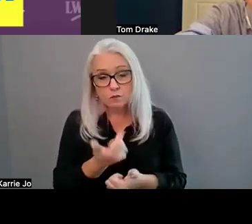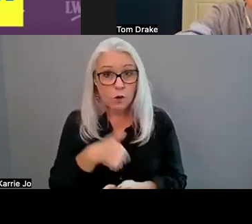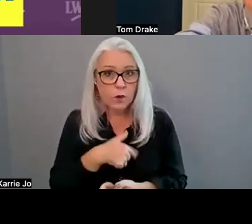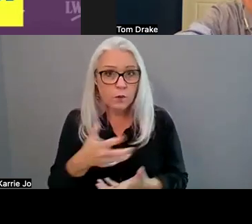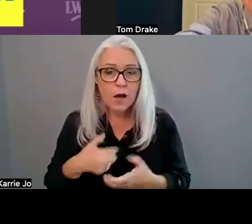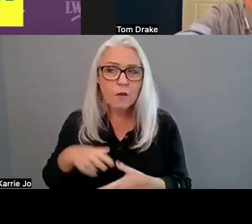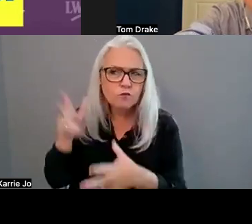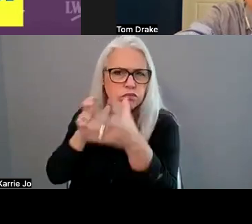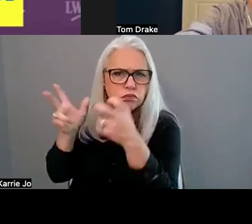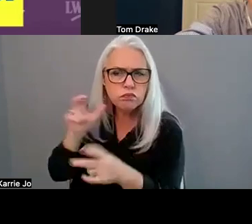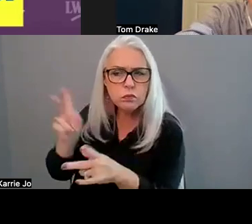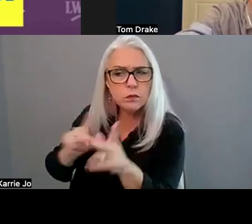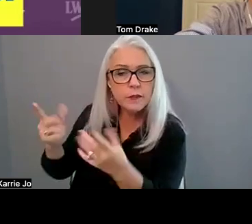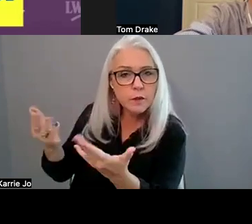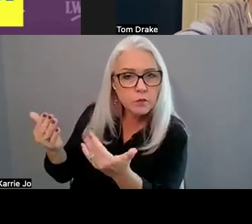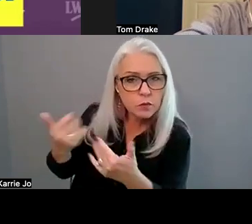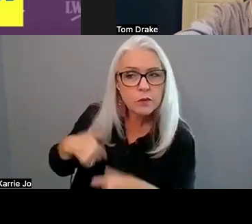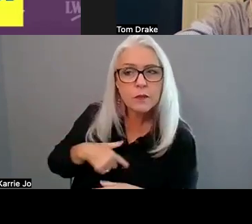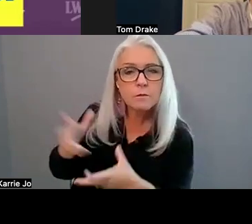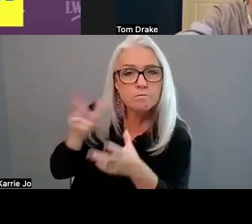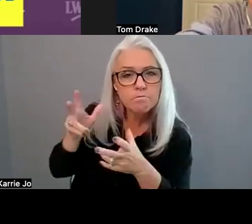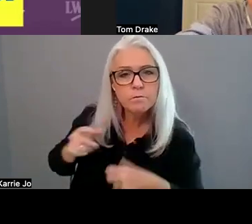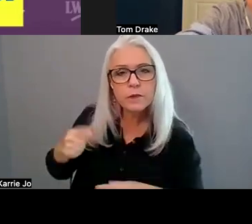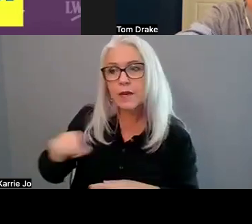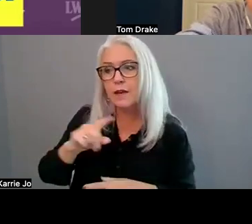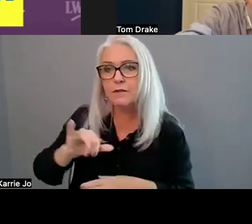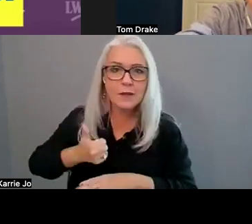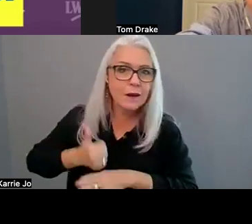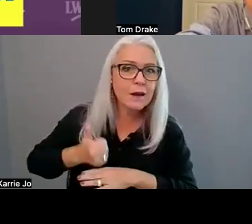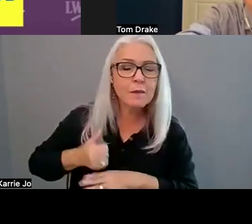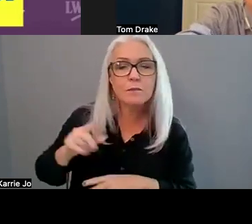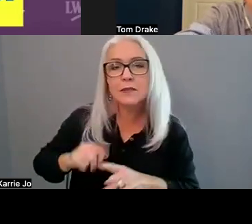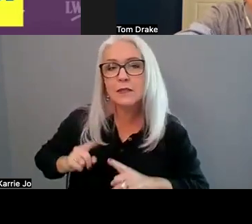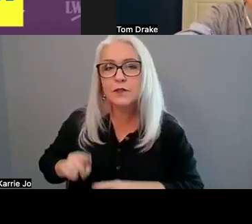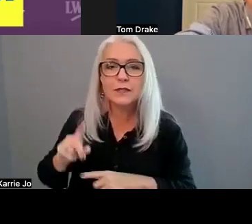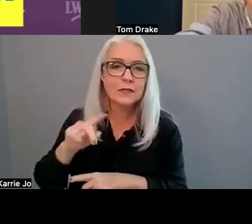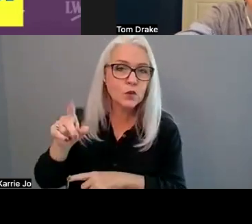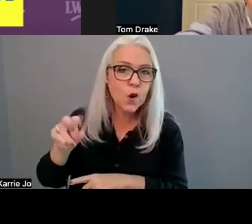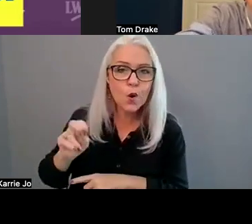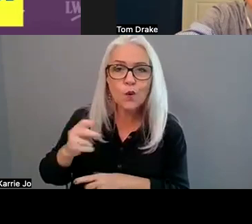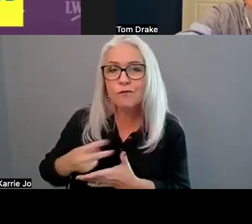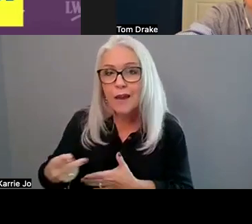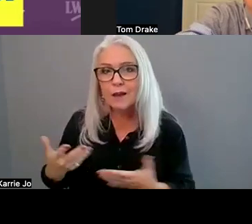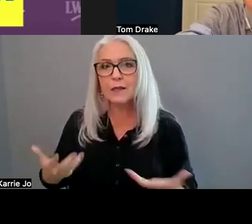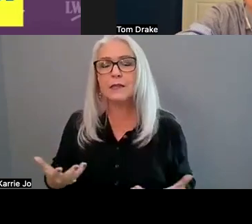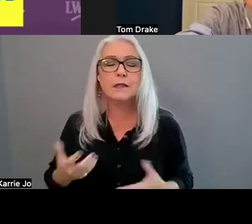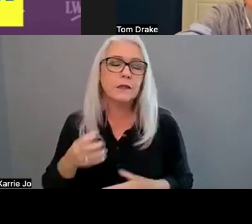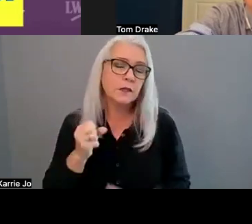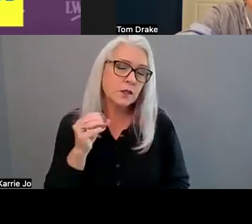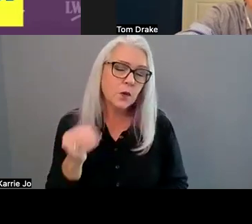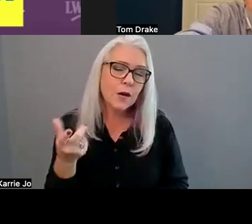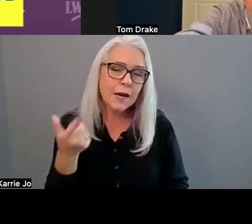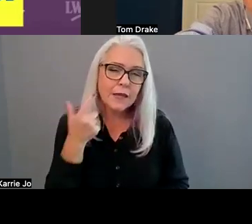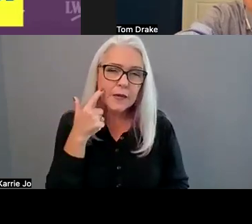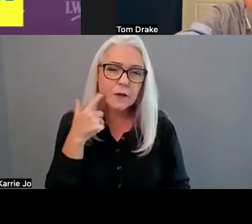They've convened boards and panels. They've attempted to zone in the past where it's failed. And I think that these are